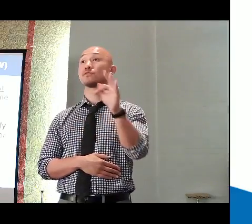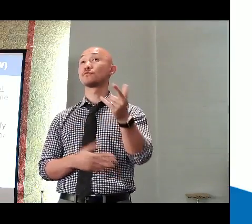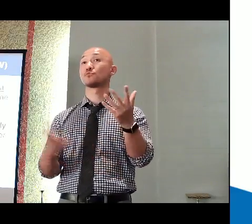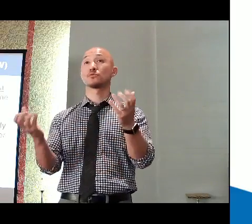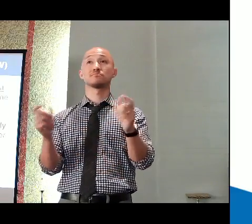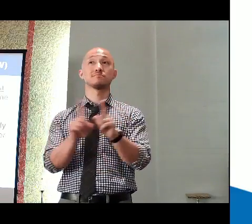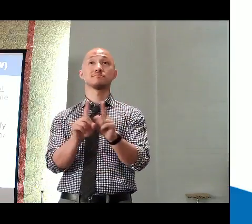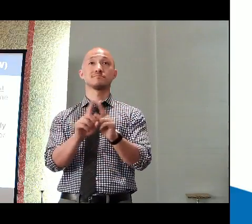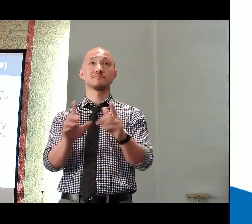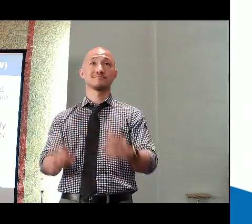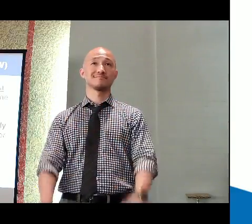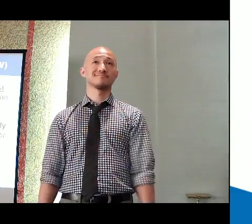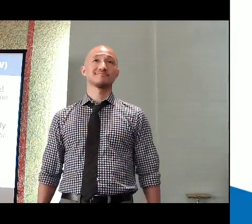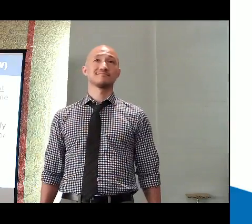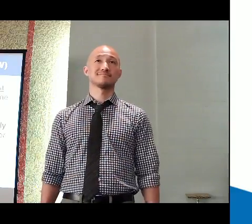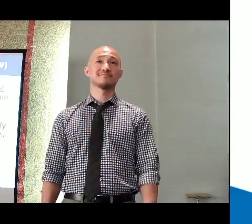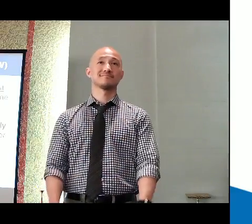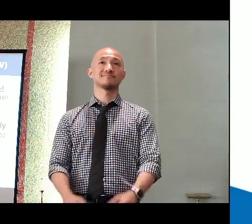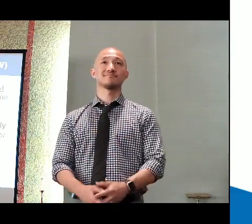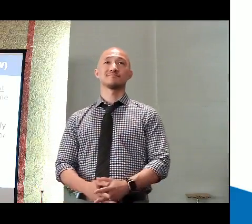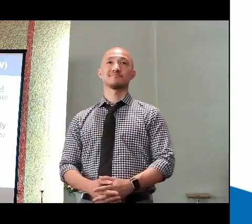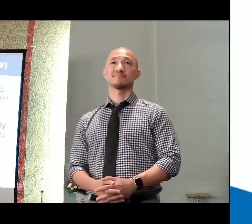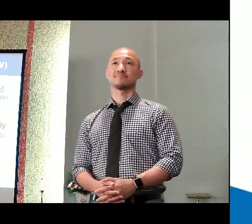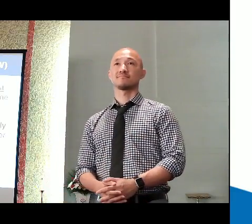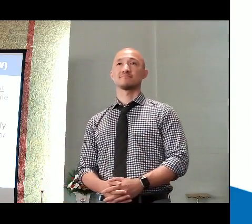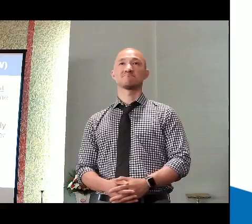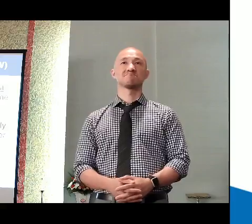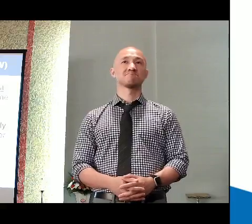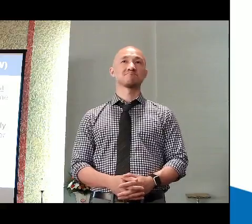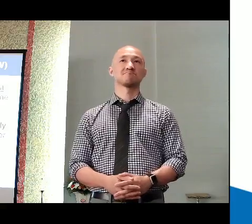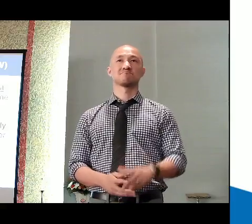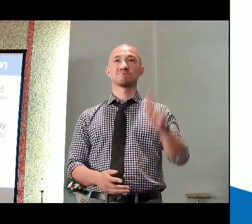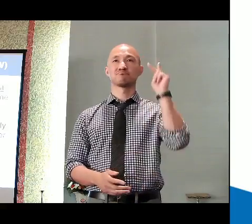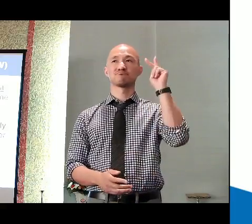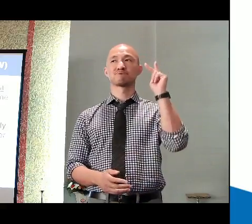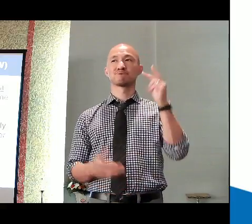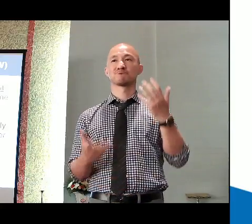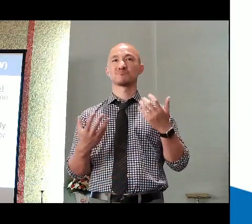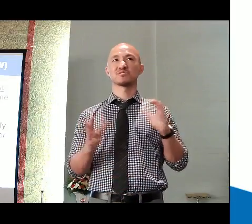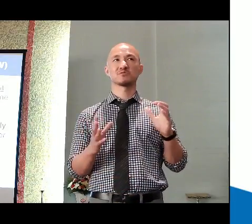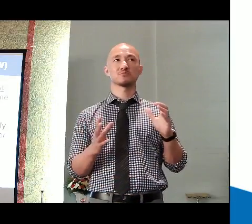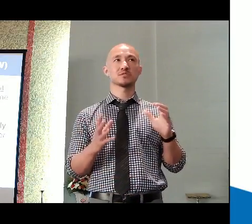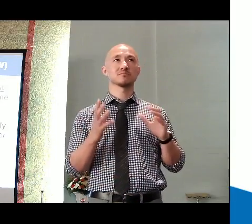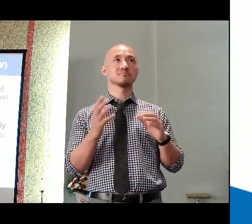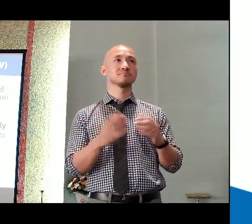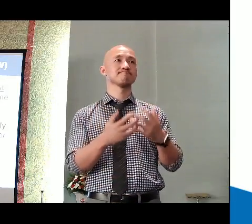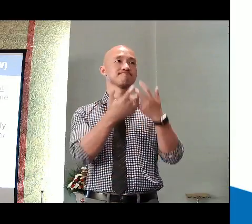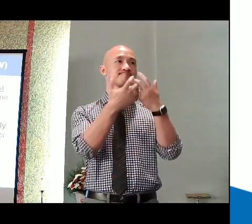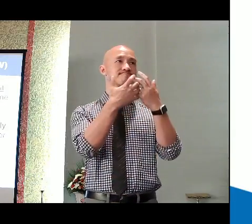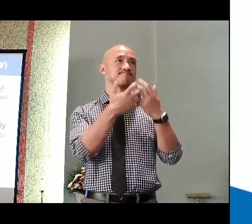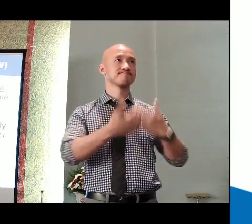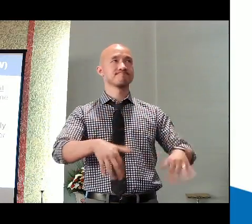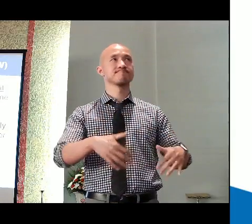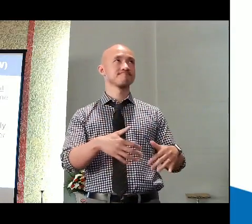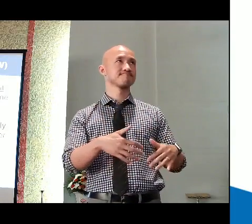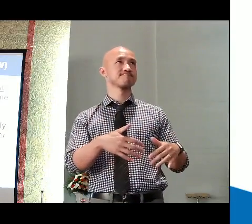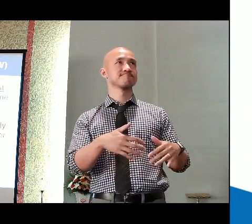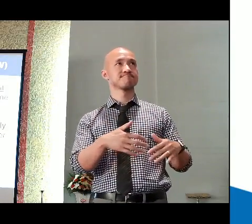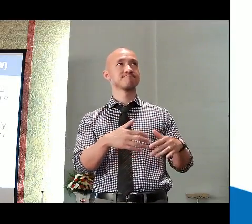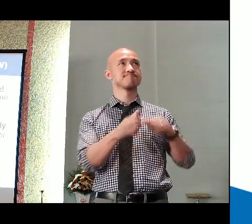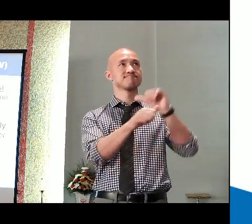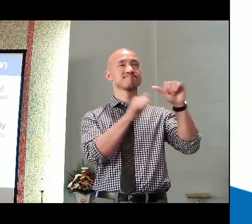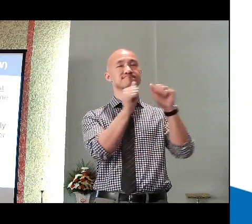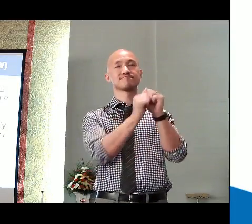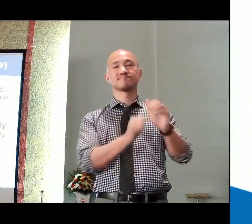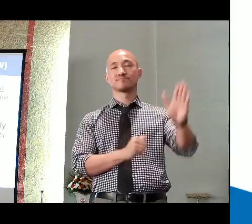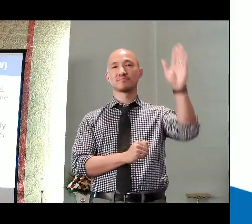people in this area. And I don't want to jeopardize that by giving into passions and desires.